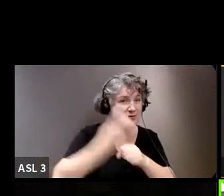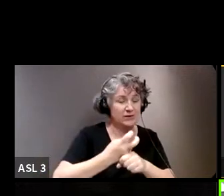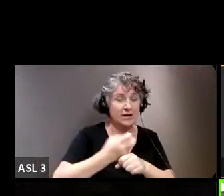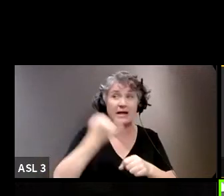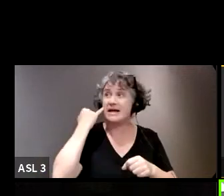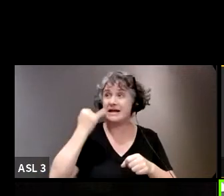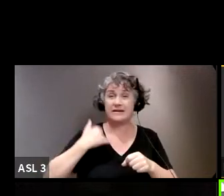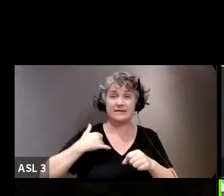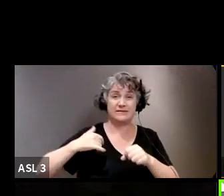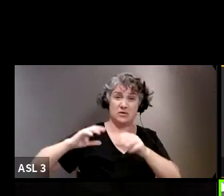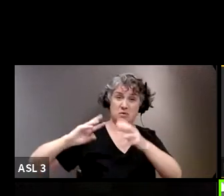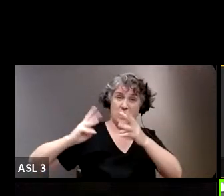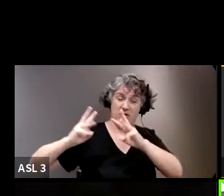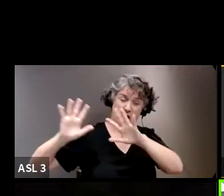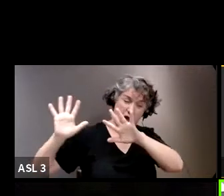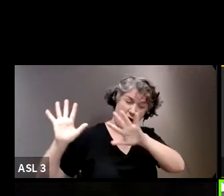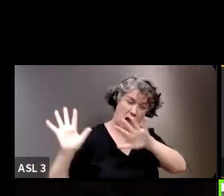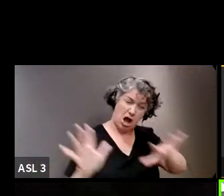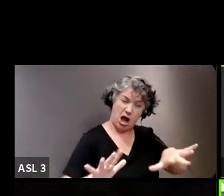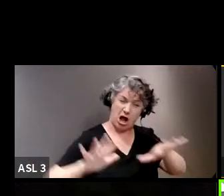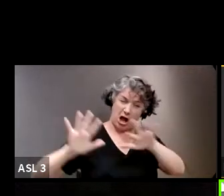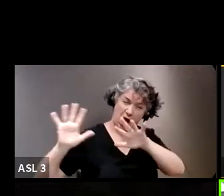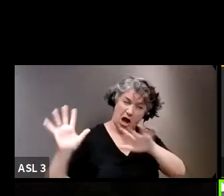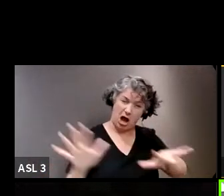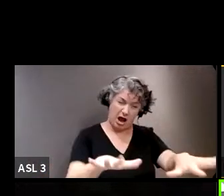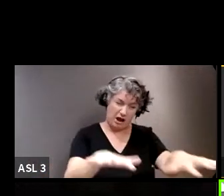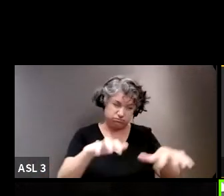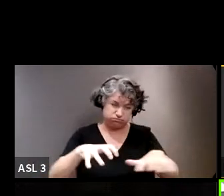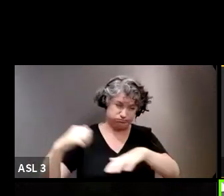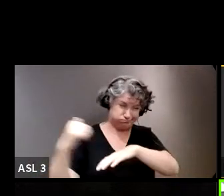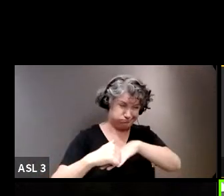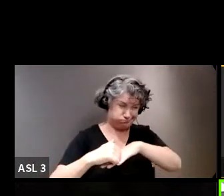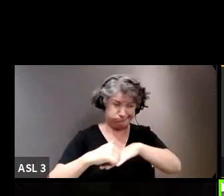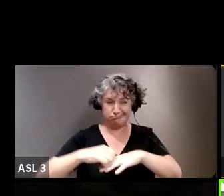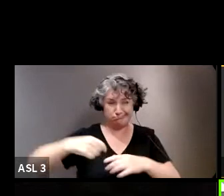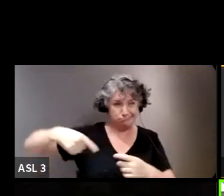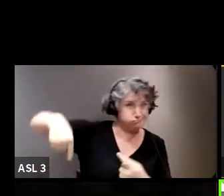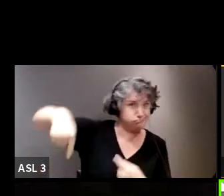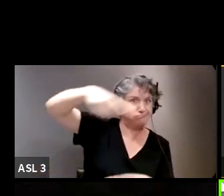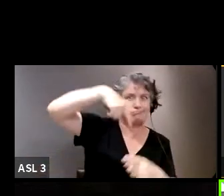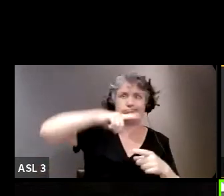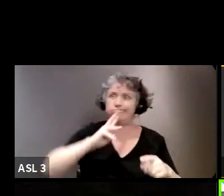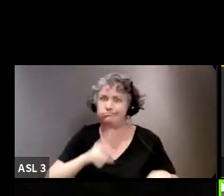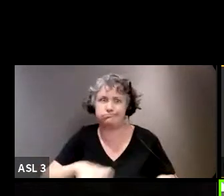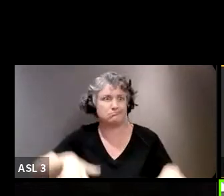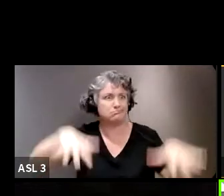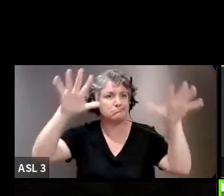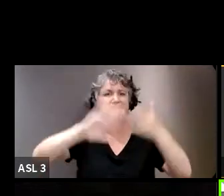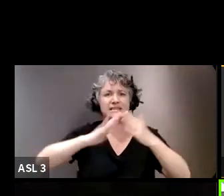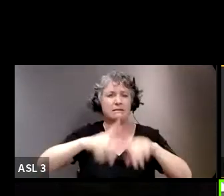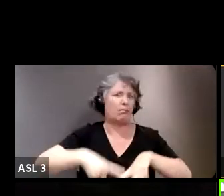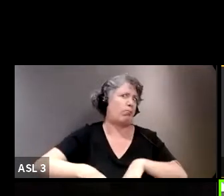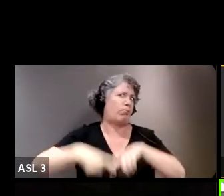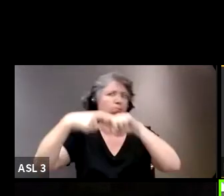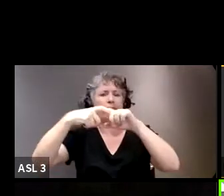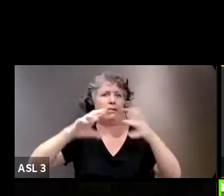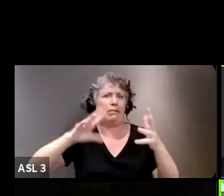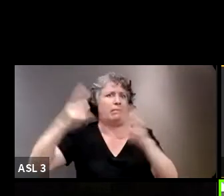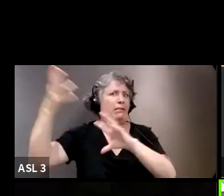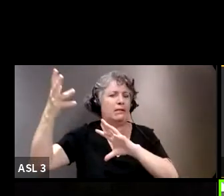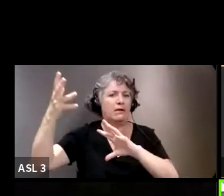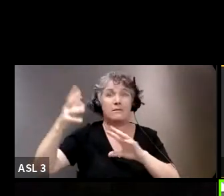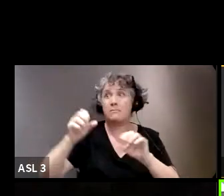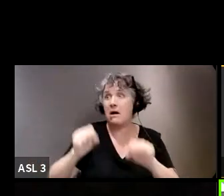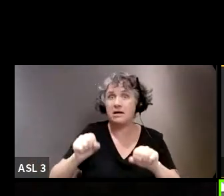that that cripples the city for weeks if not months when you have tornadoes and floods when you have the potential of a terror